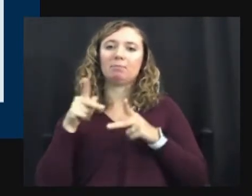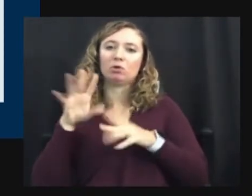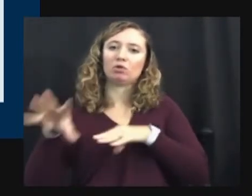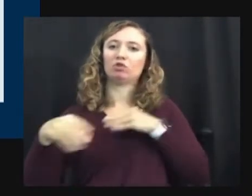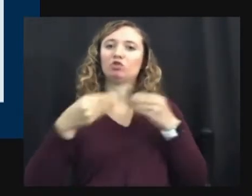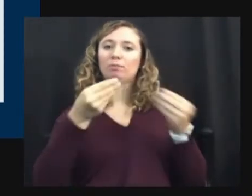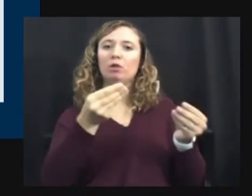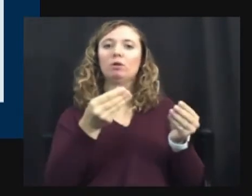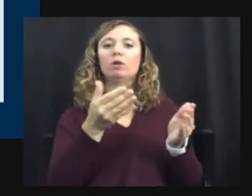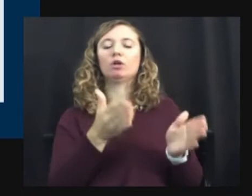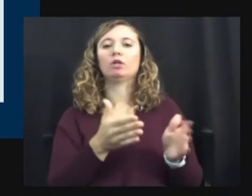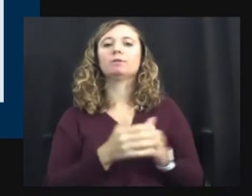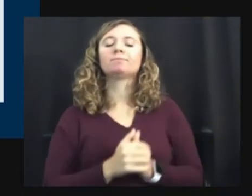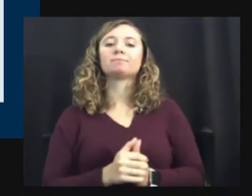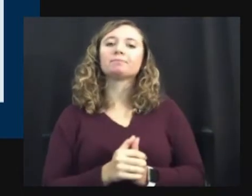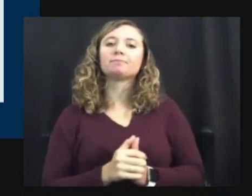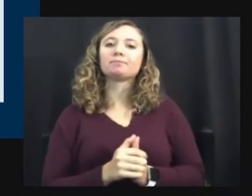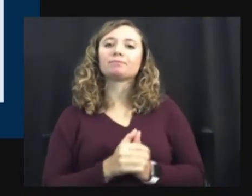range from